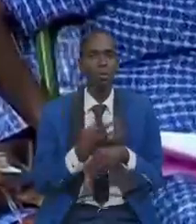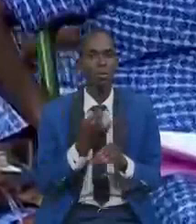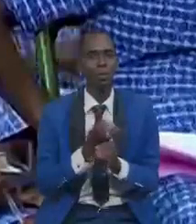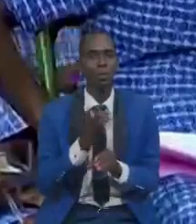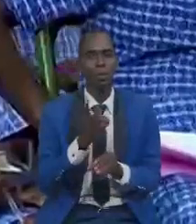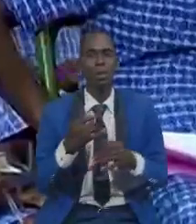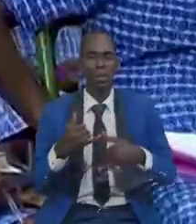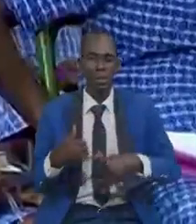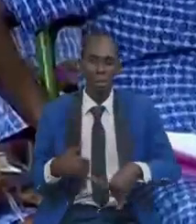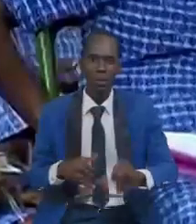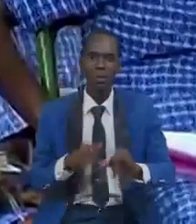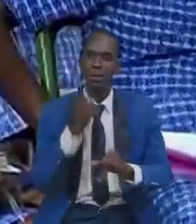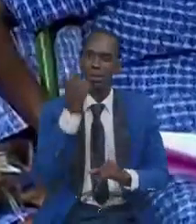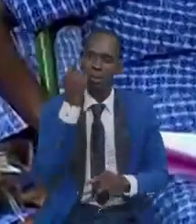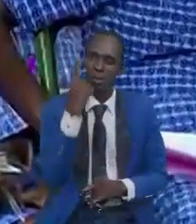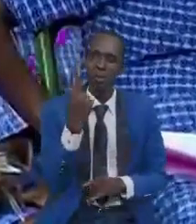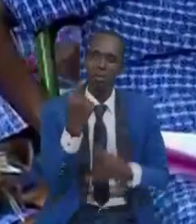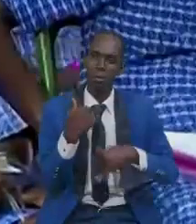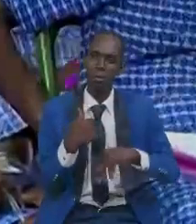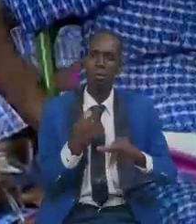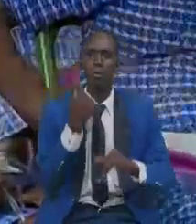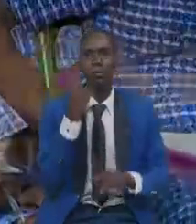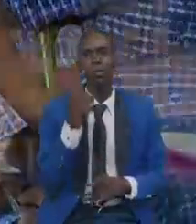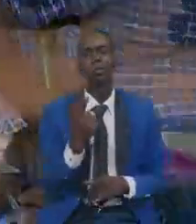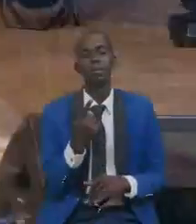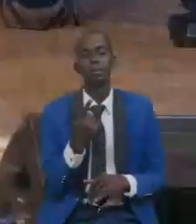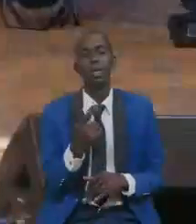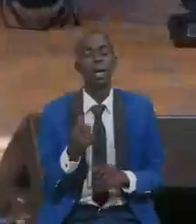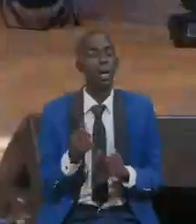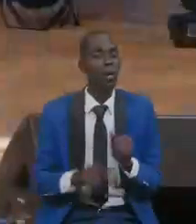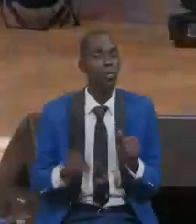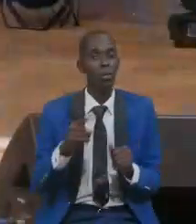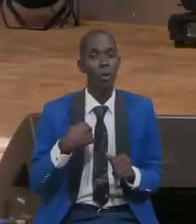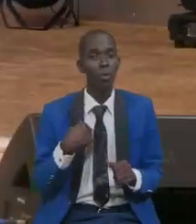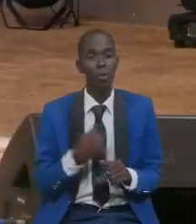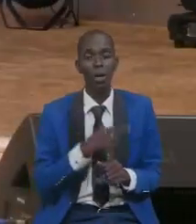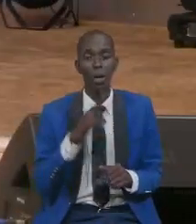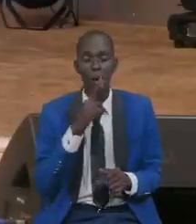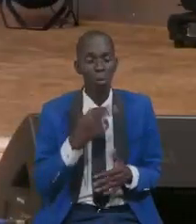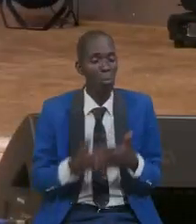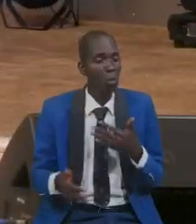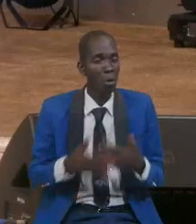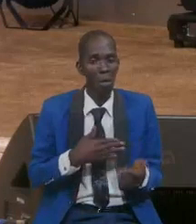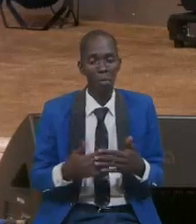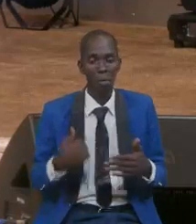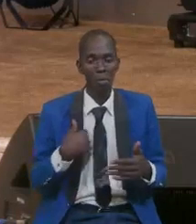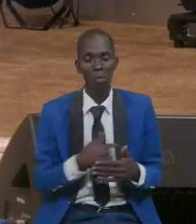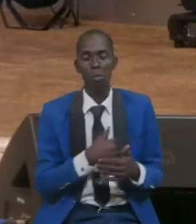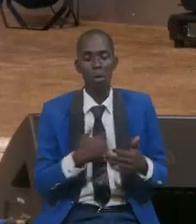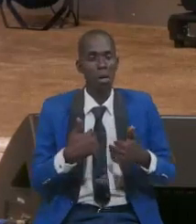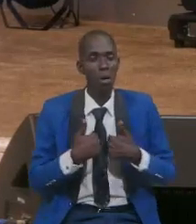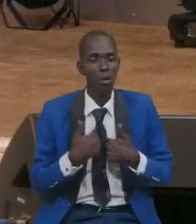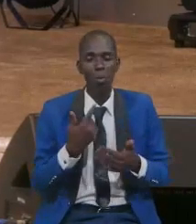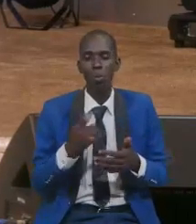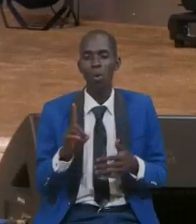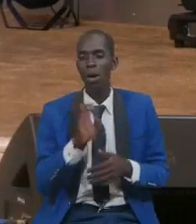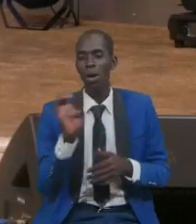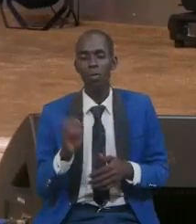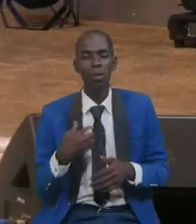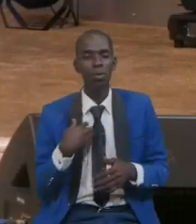Still understand, still understand. Wherever we are, whatever we have, wherever we have been,